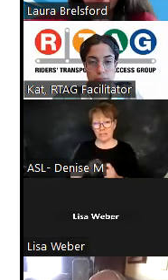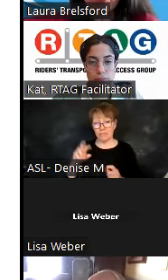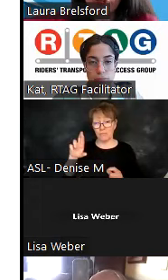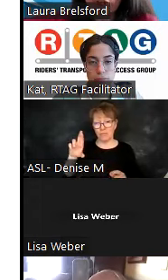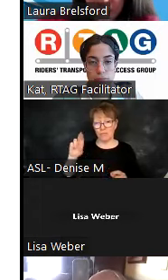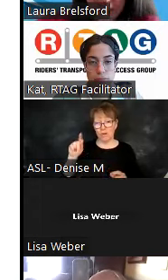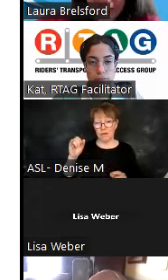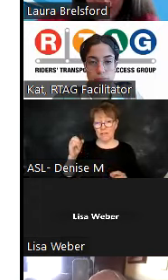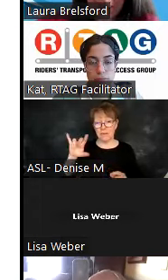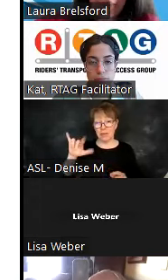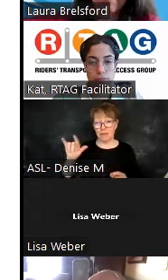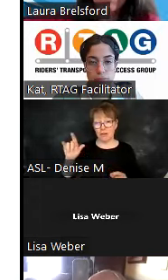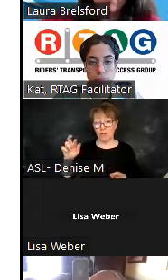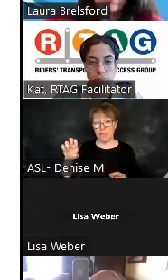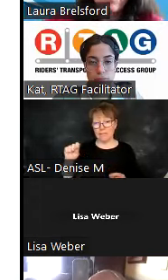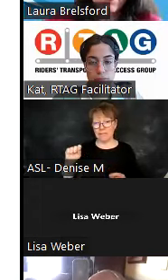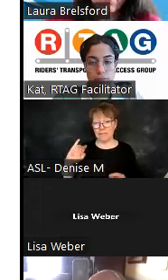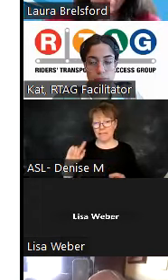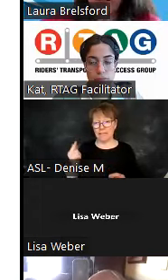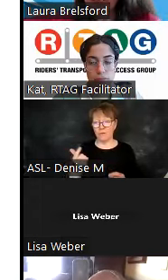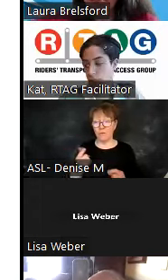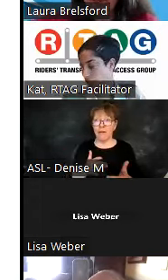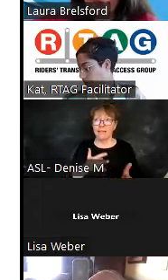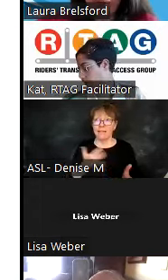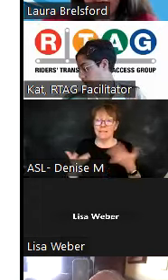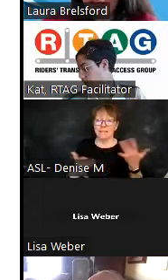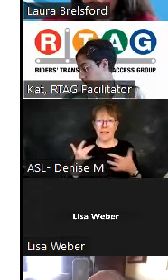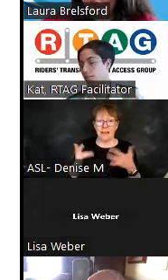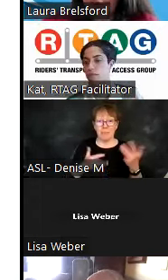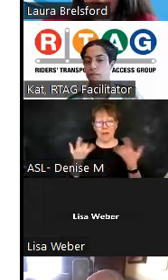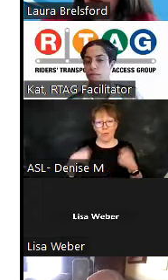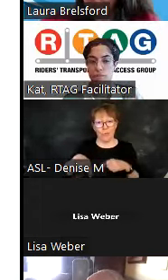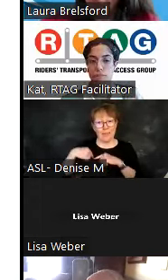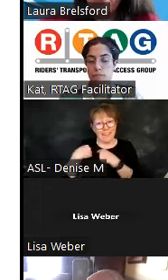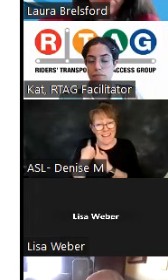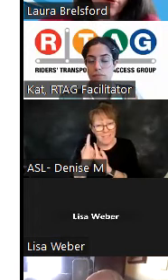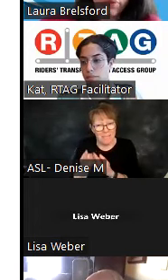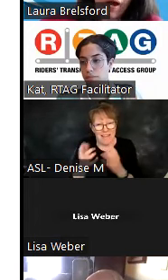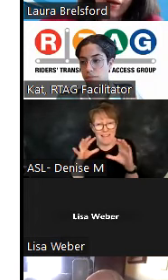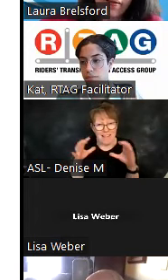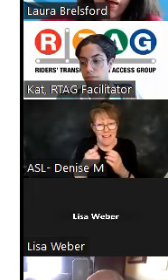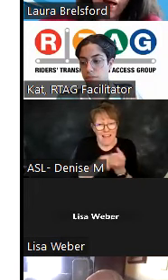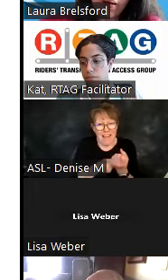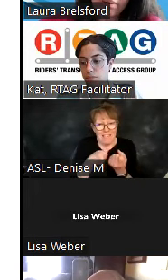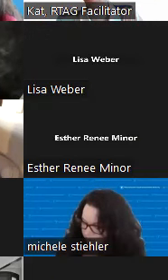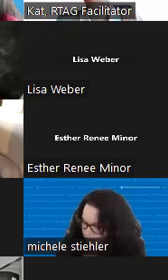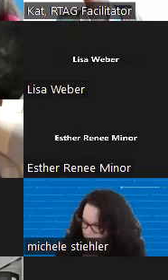we are extremely excited about, that we've collectively been advocating for a